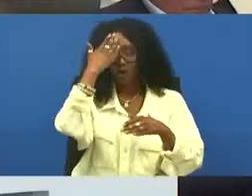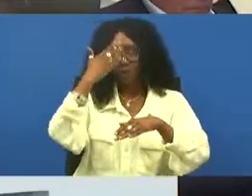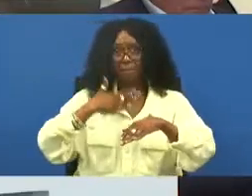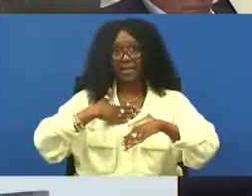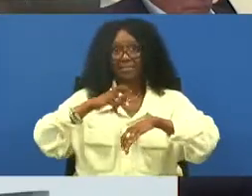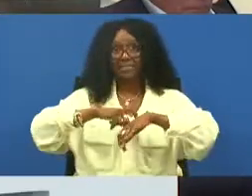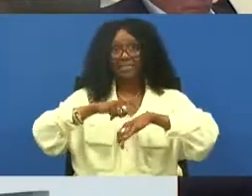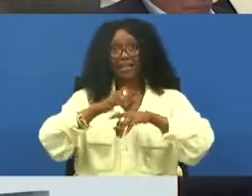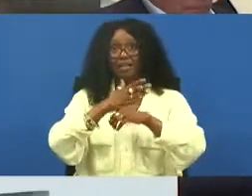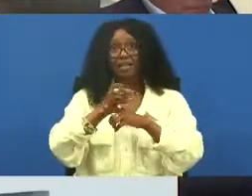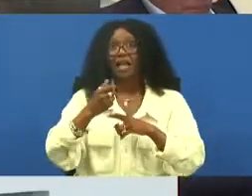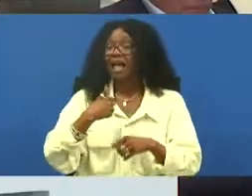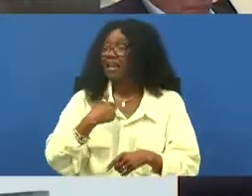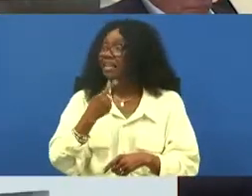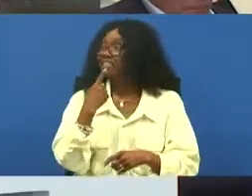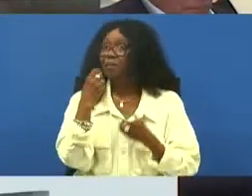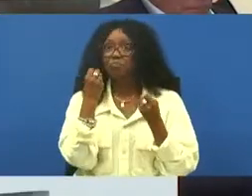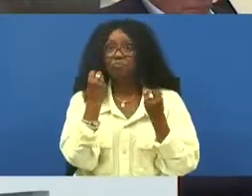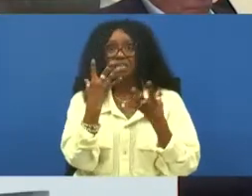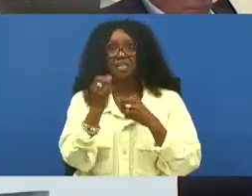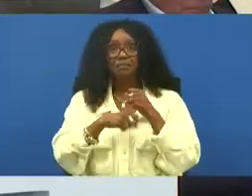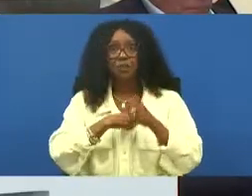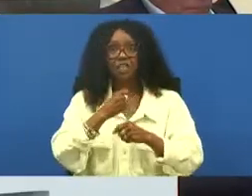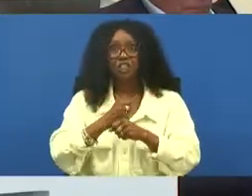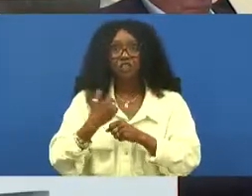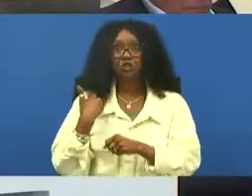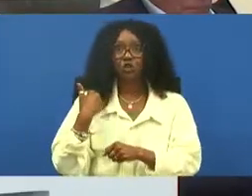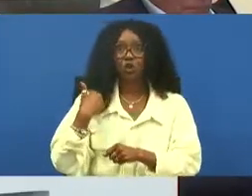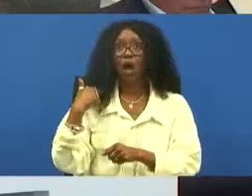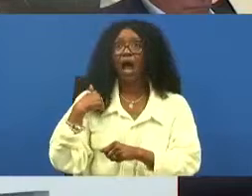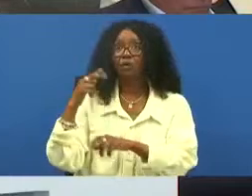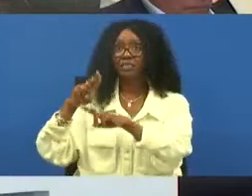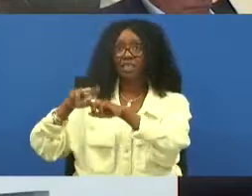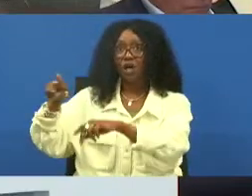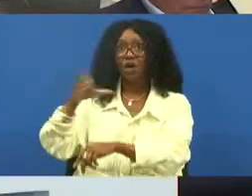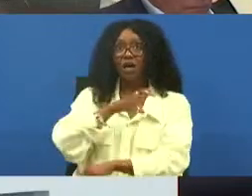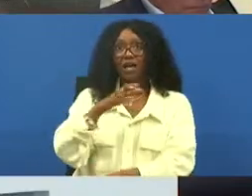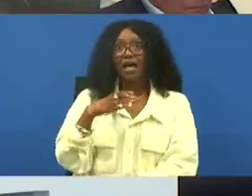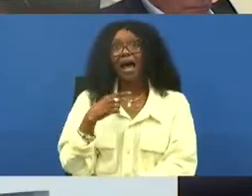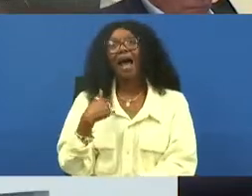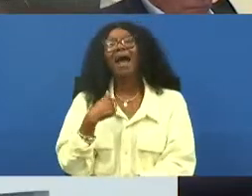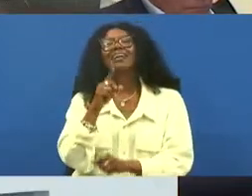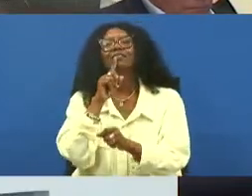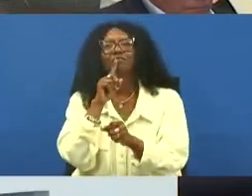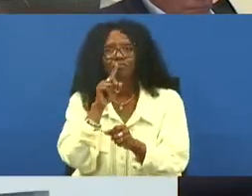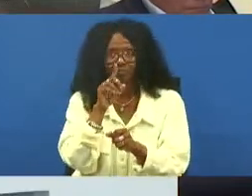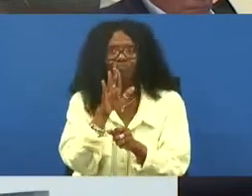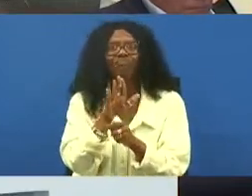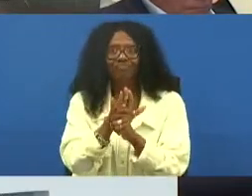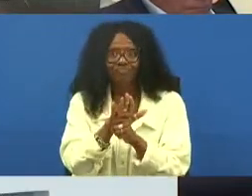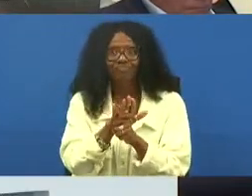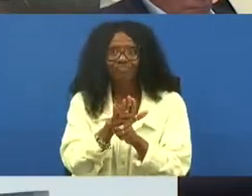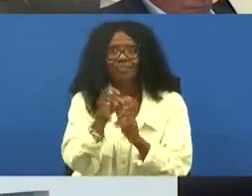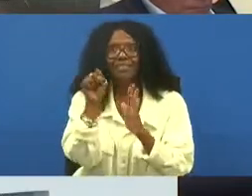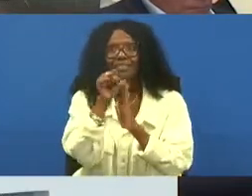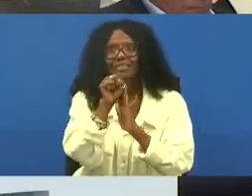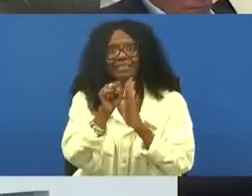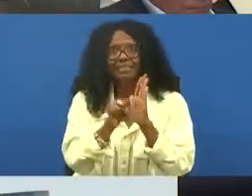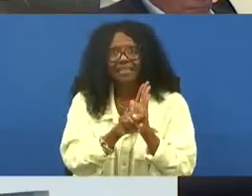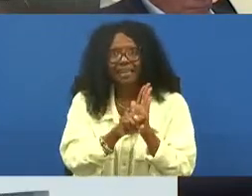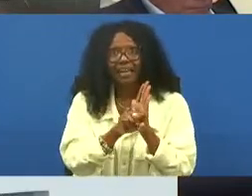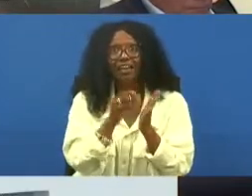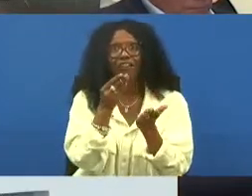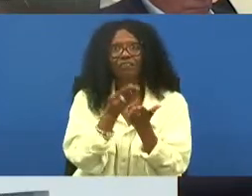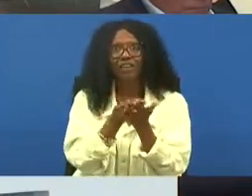this to you, and I said it many years ago when I was sitting on that council. I absolutely guarantee you that the state of the